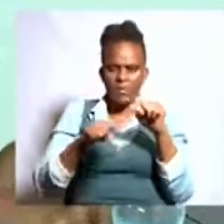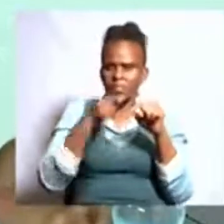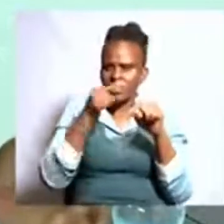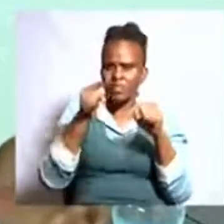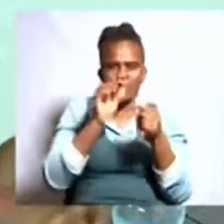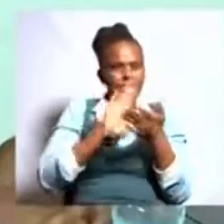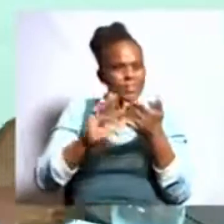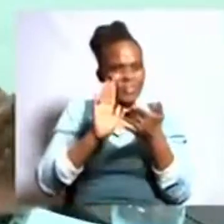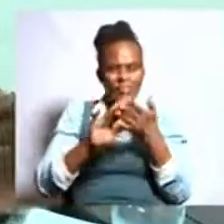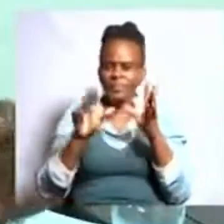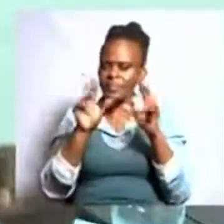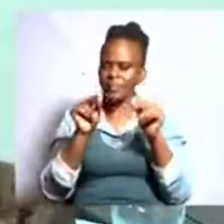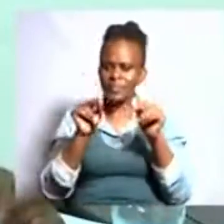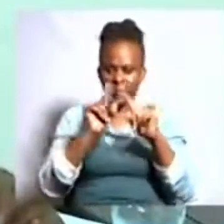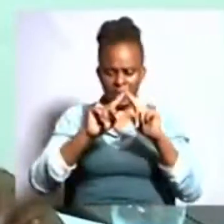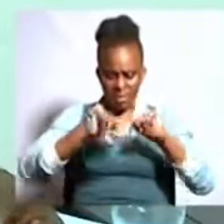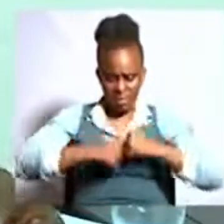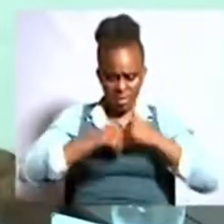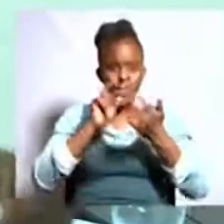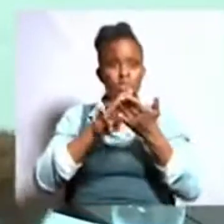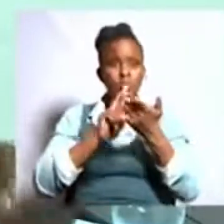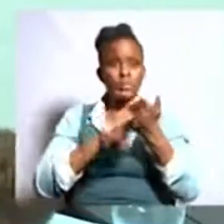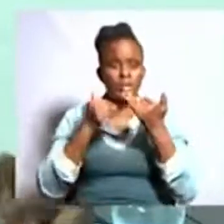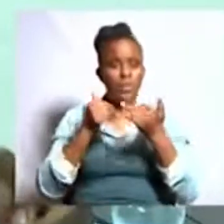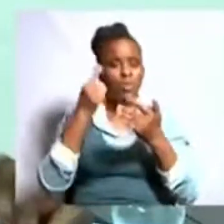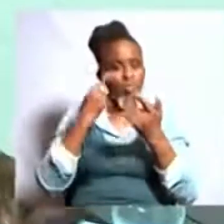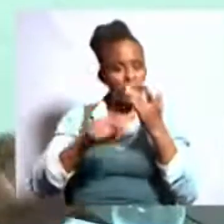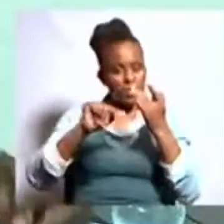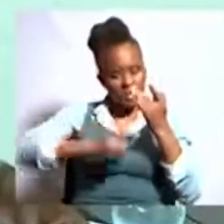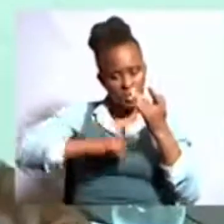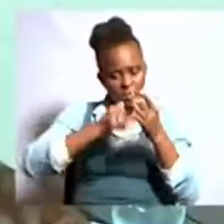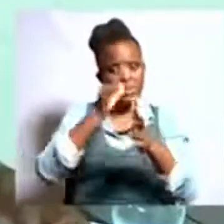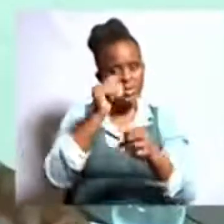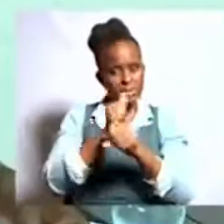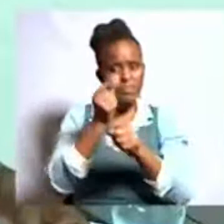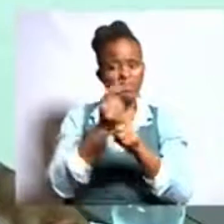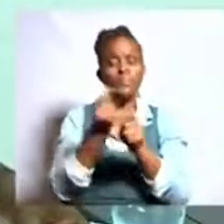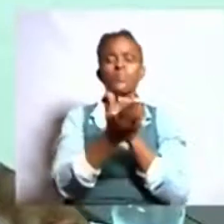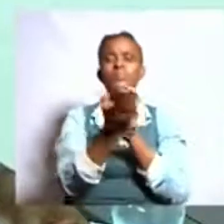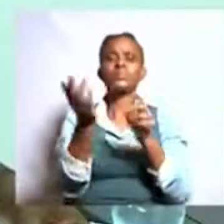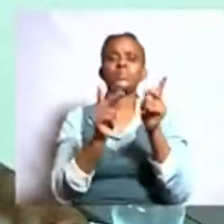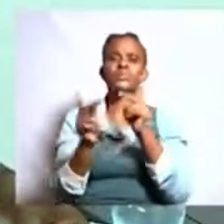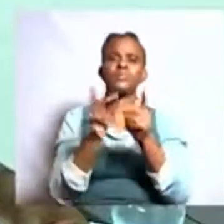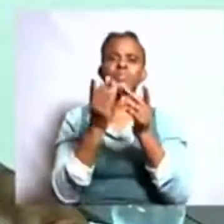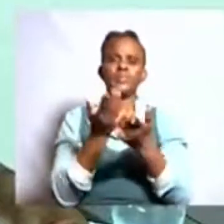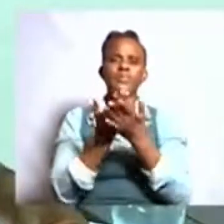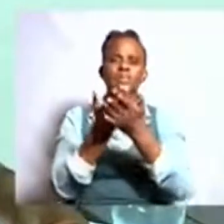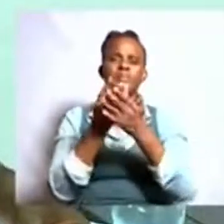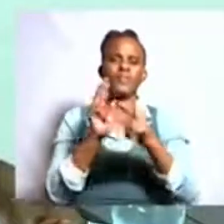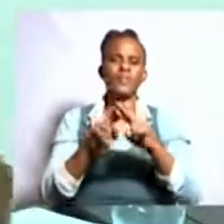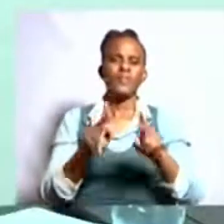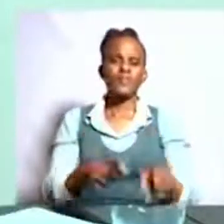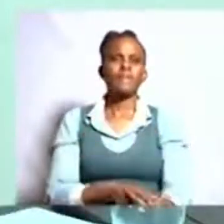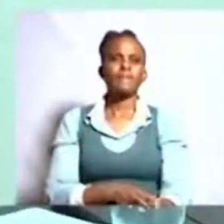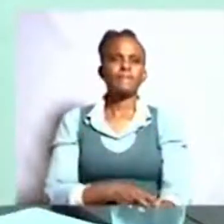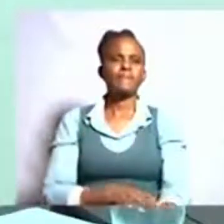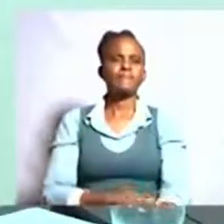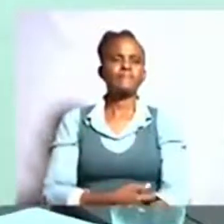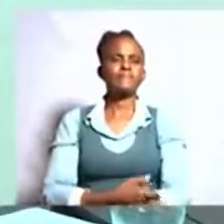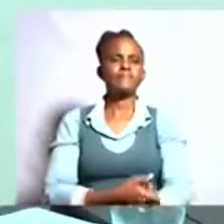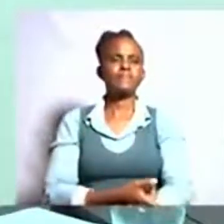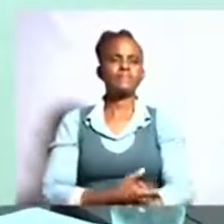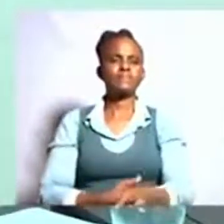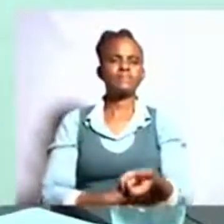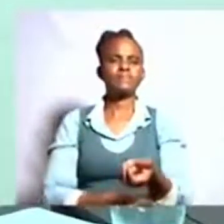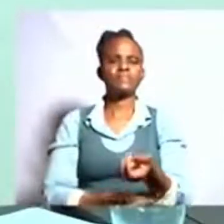as an excuse. But we are reporting as to what we are getting from the ground. I submit, Chair. Honorable members, in